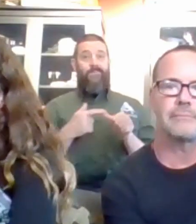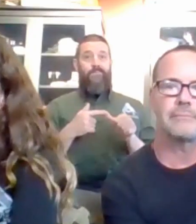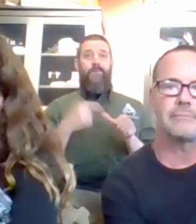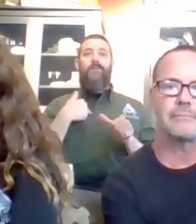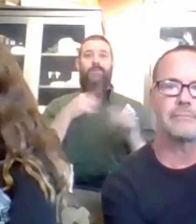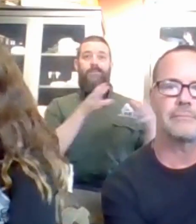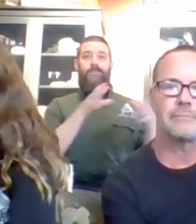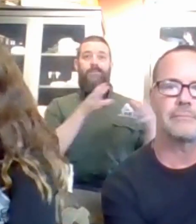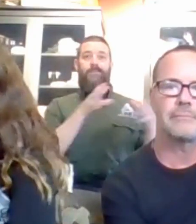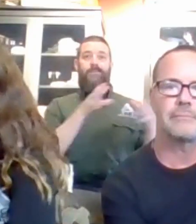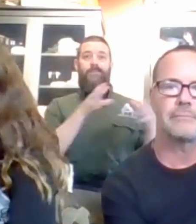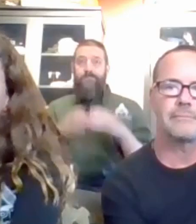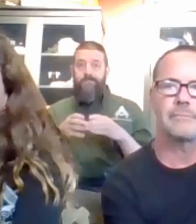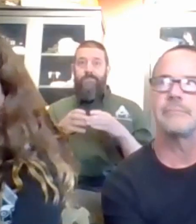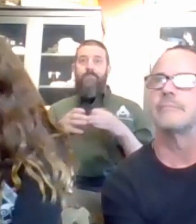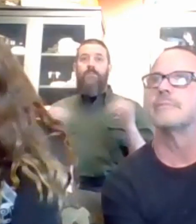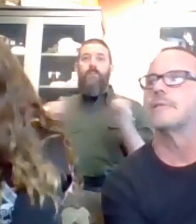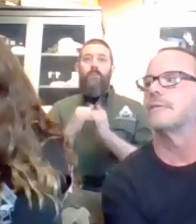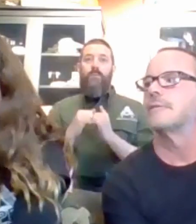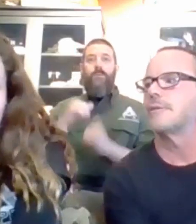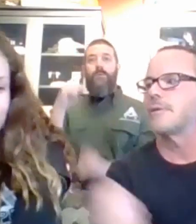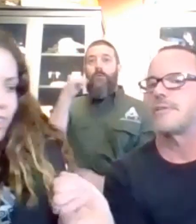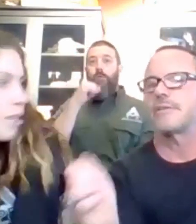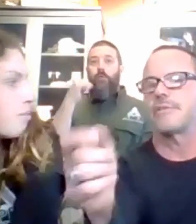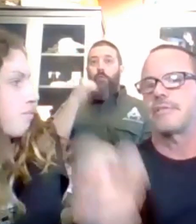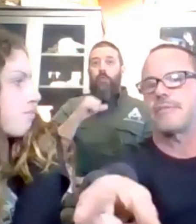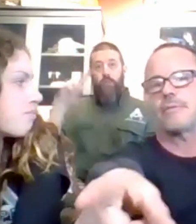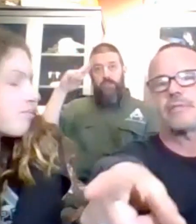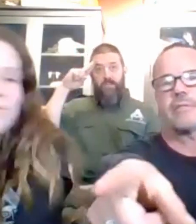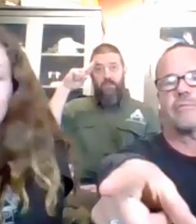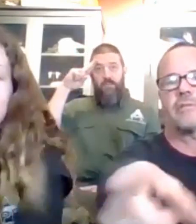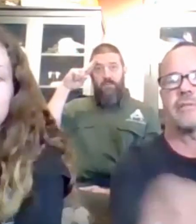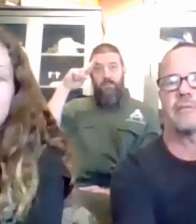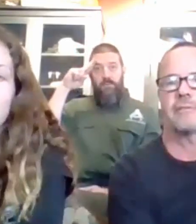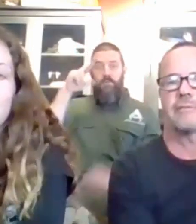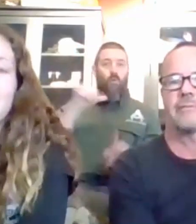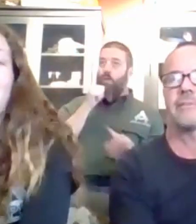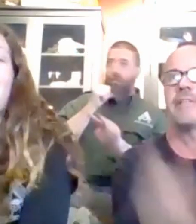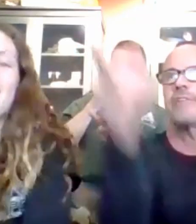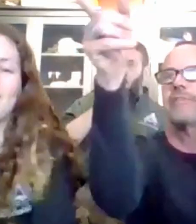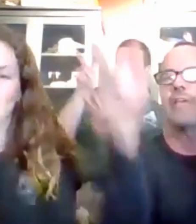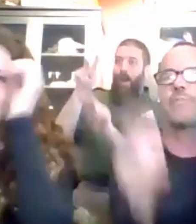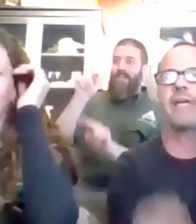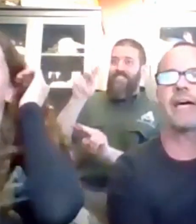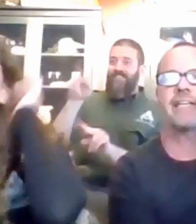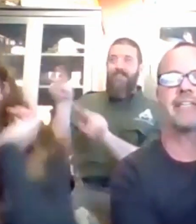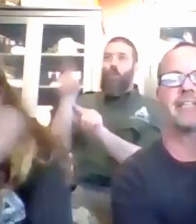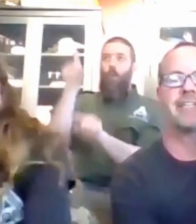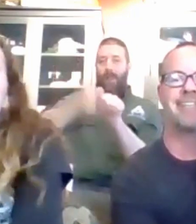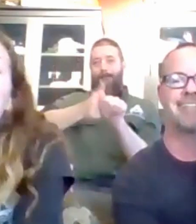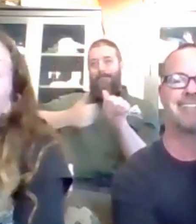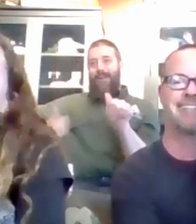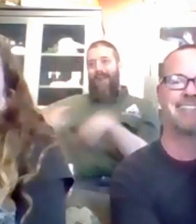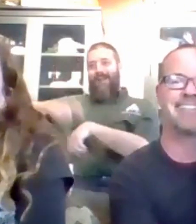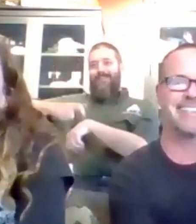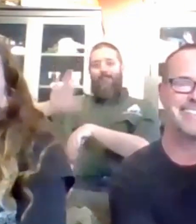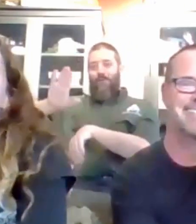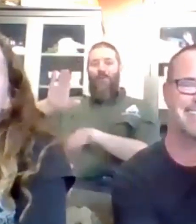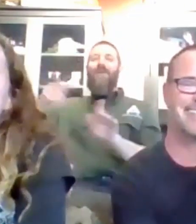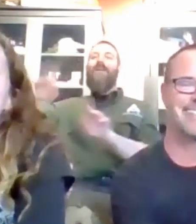So originally, I came with my Girl Scout troop a little over 2 years ago for like a fun little. Don't watch yourself on TV. Watch yourself there. There you